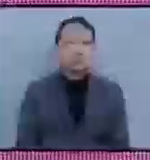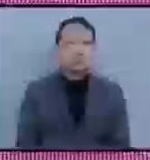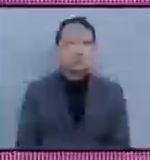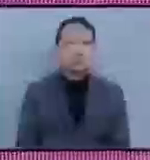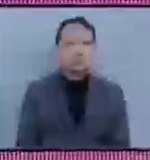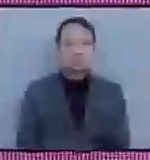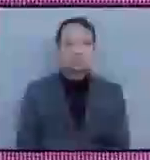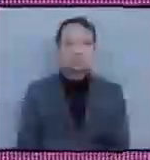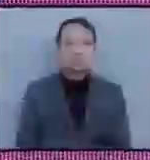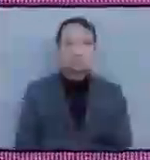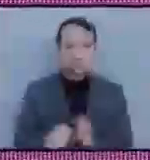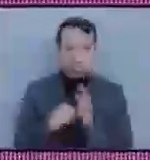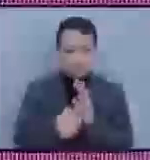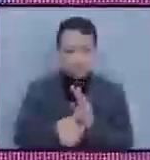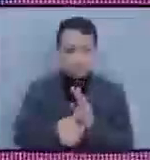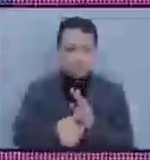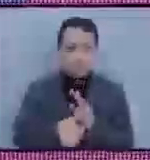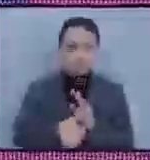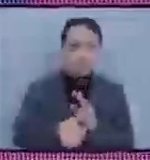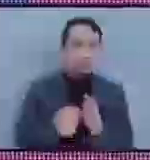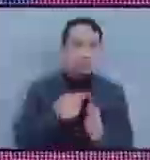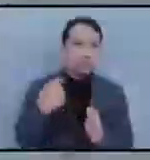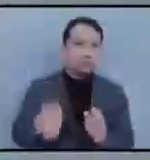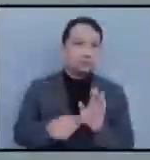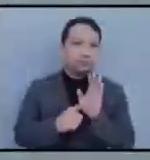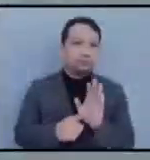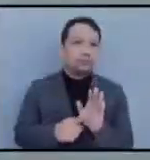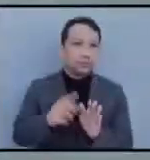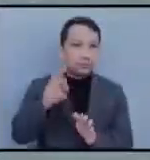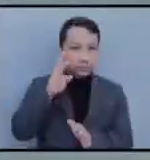ing a Chinese ambassador to the Philippines